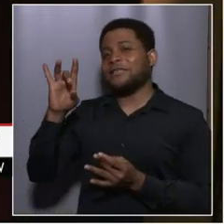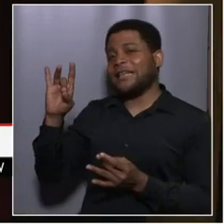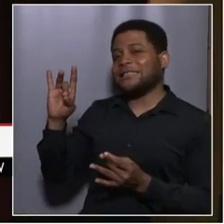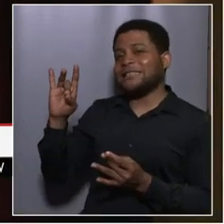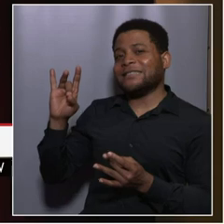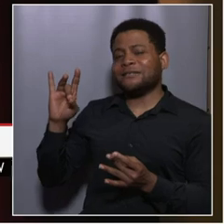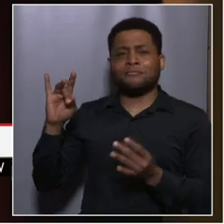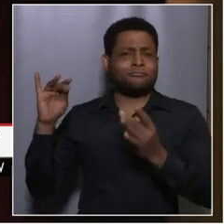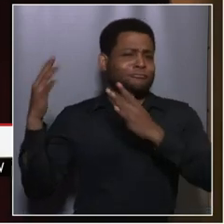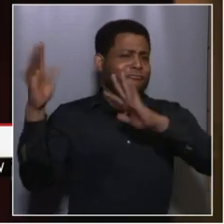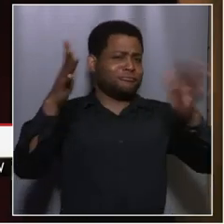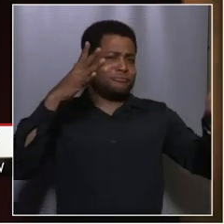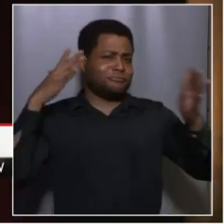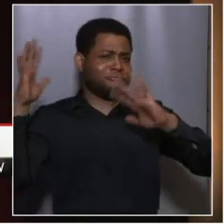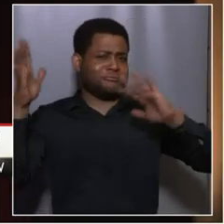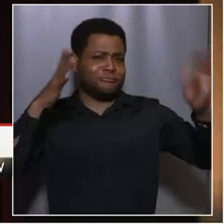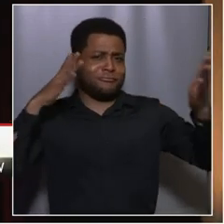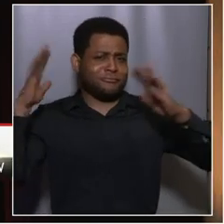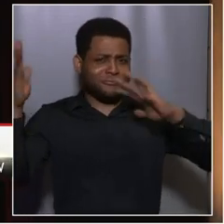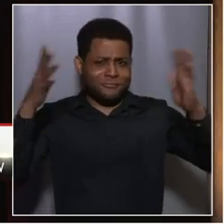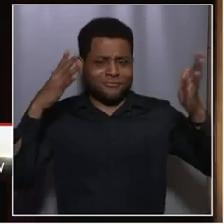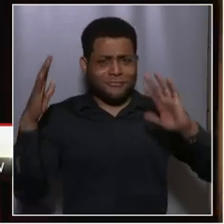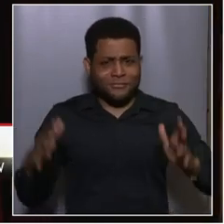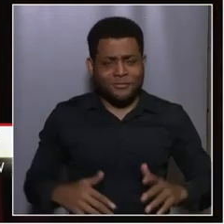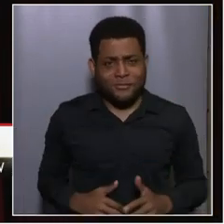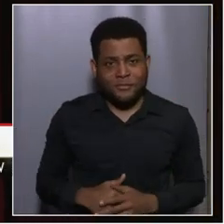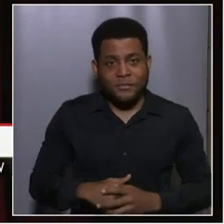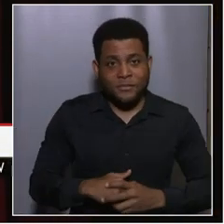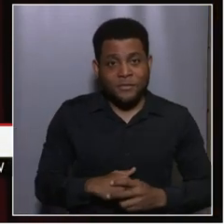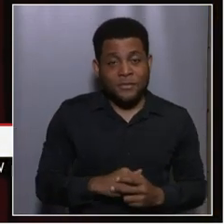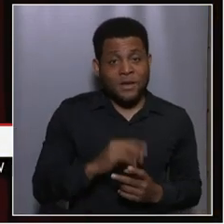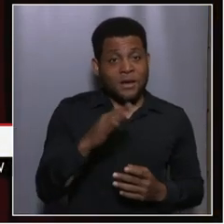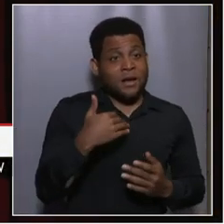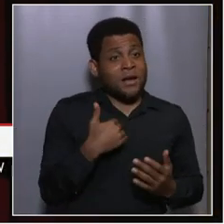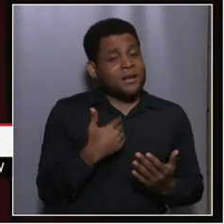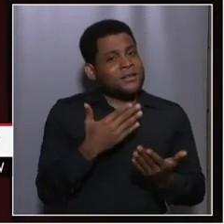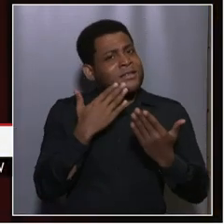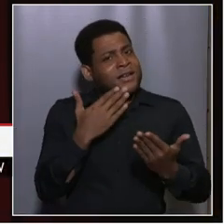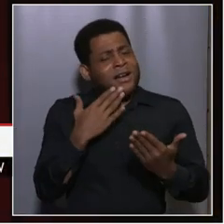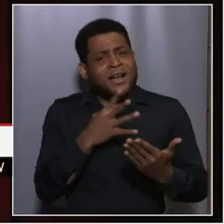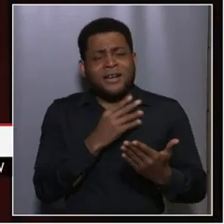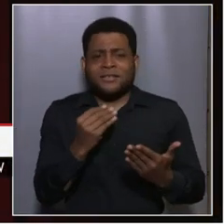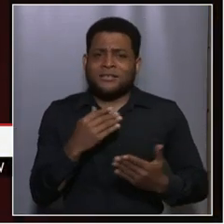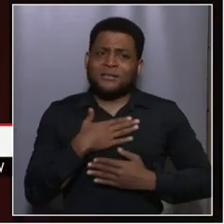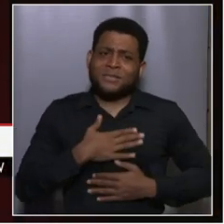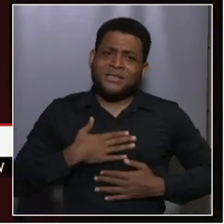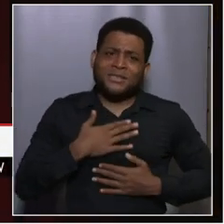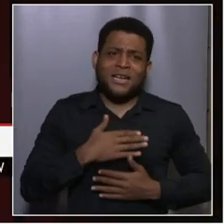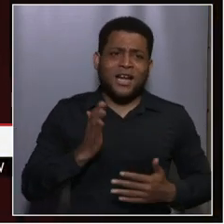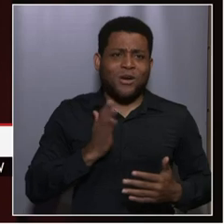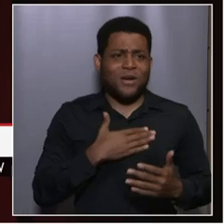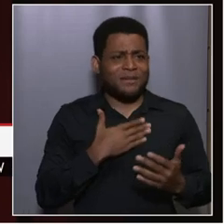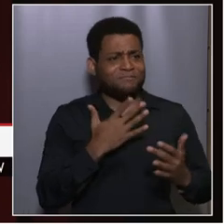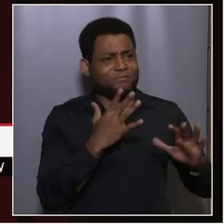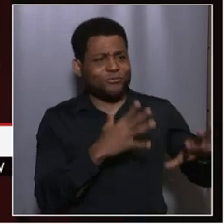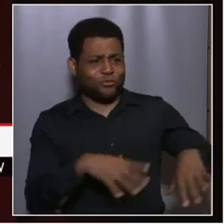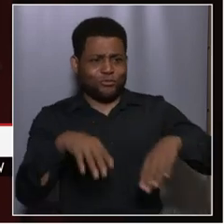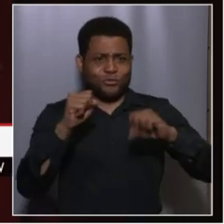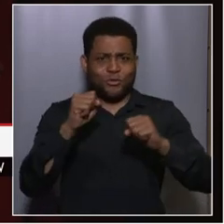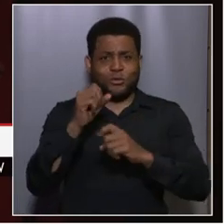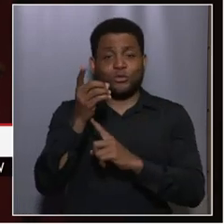And I also want to thank and appreciate our host today, Dr. Maurice Eddington, who's the president